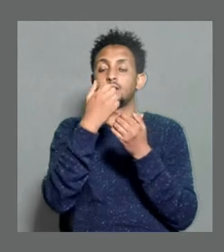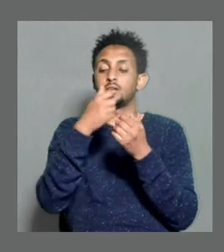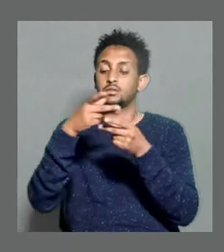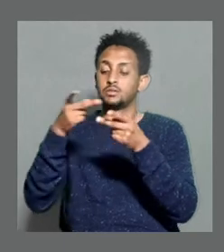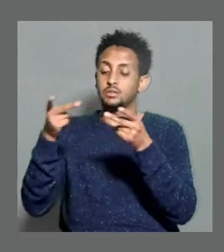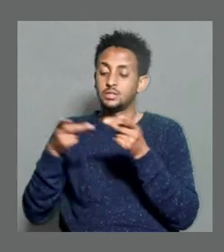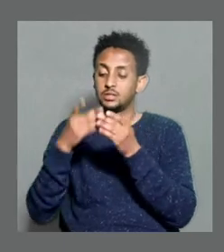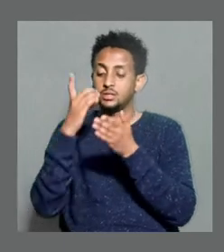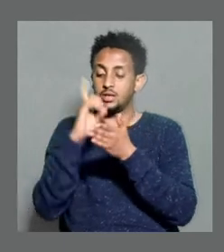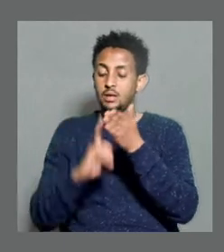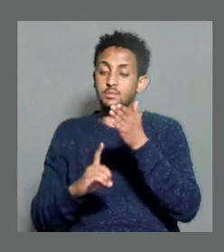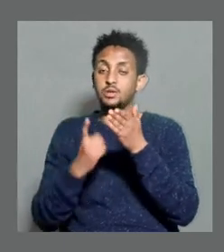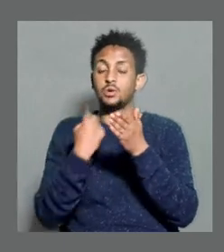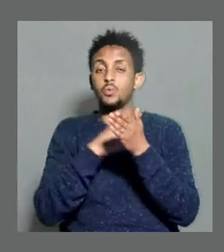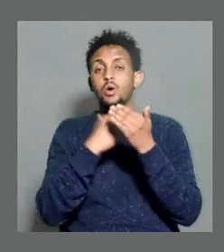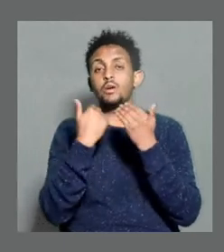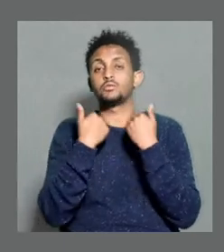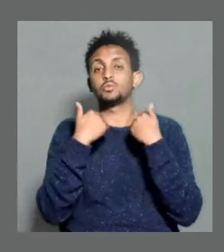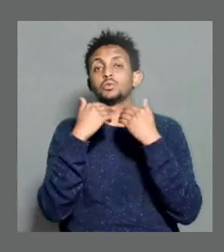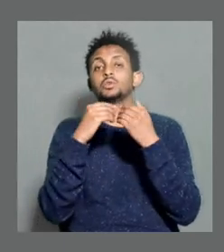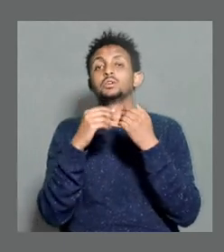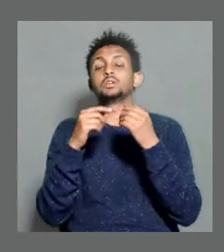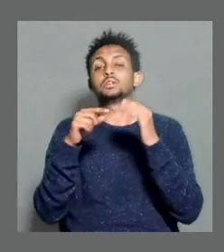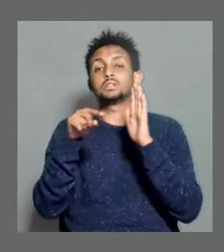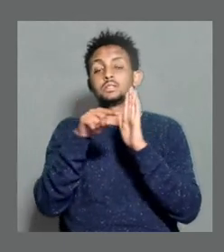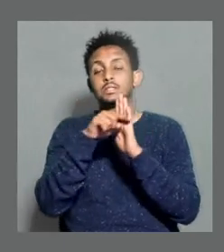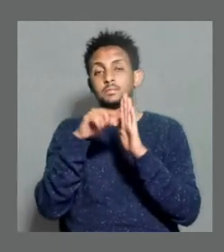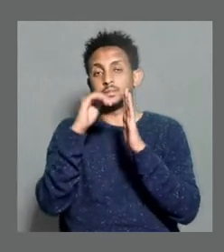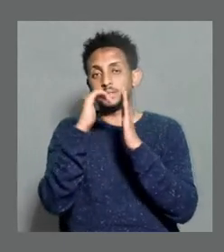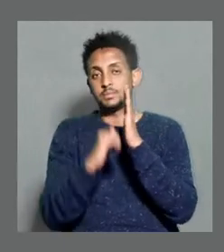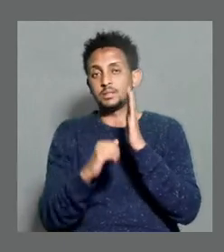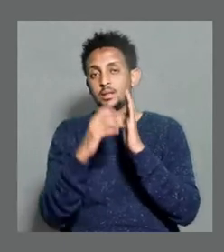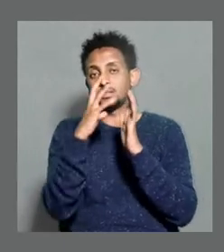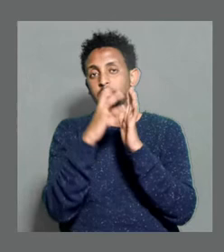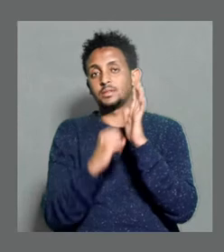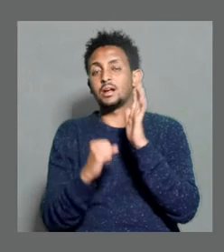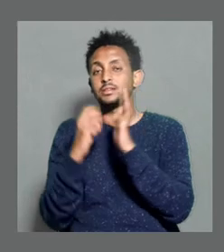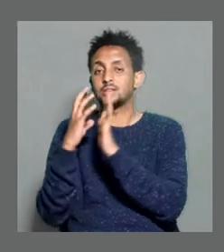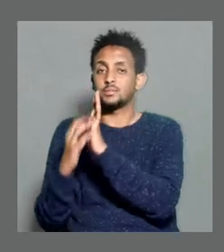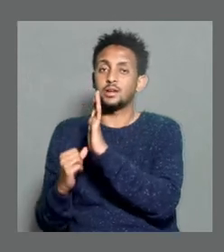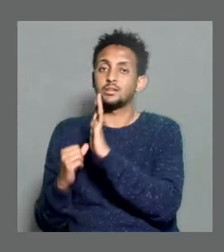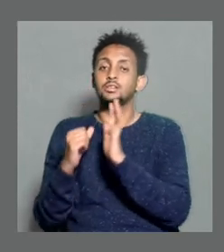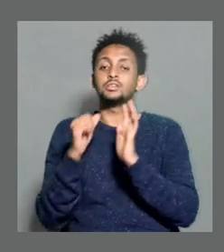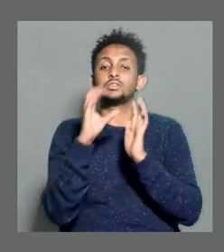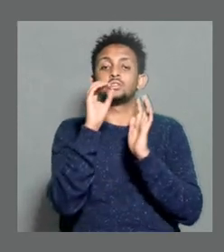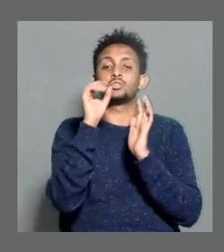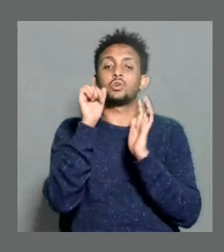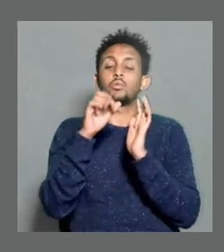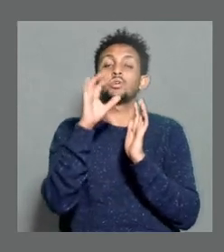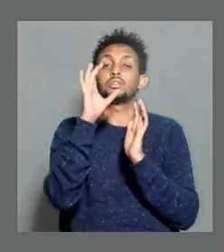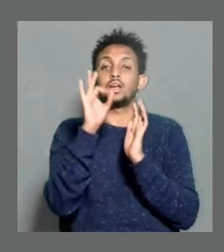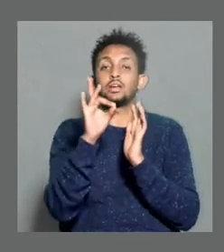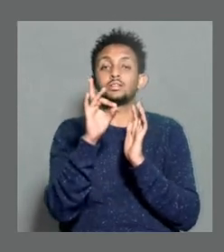depth. Therefore, when we are trying to subtract this, this gives us 0.80 times